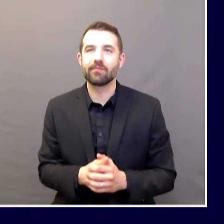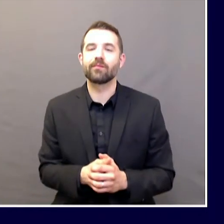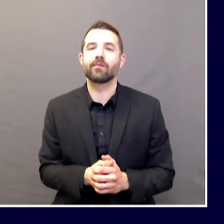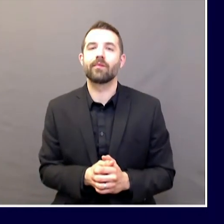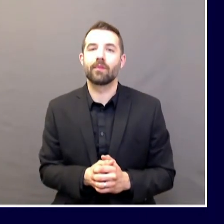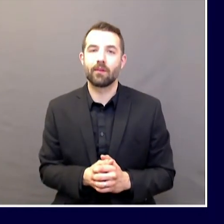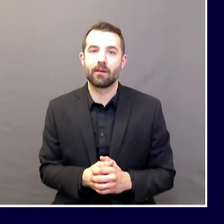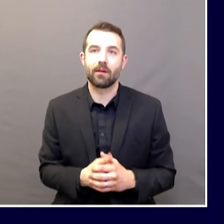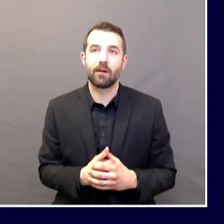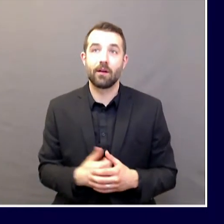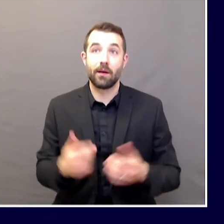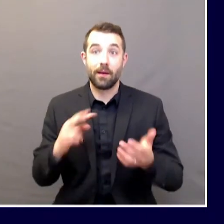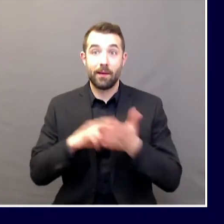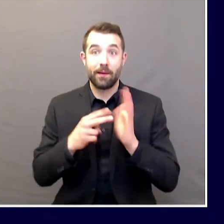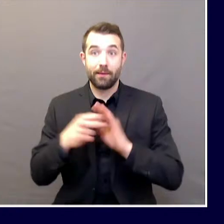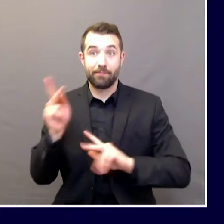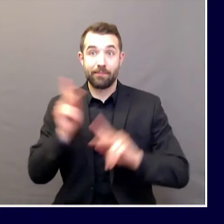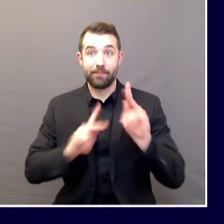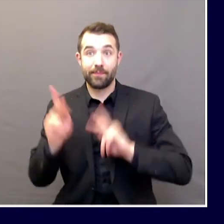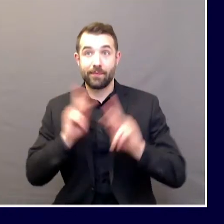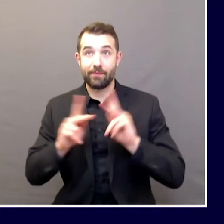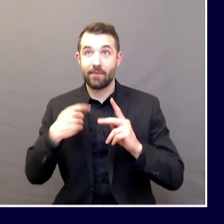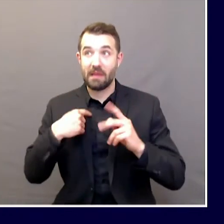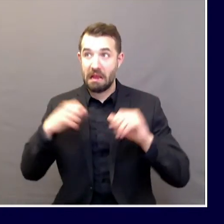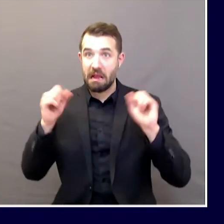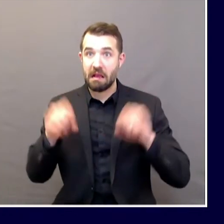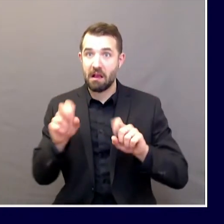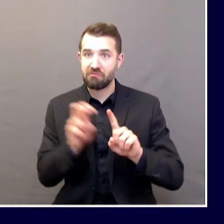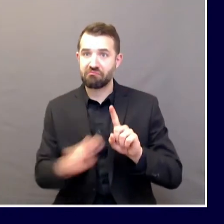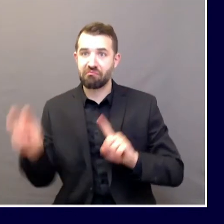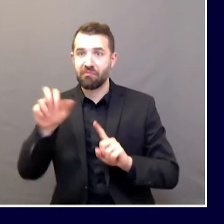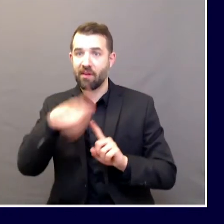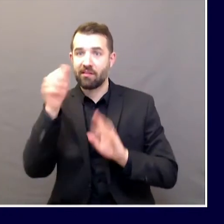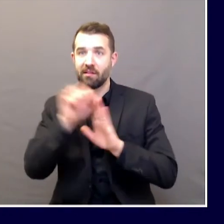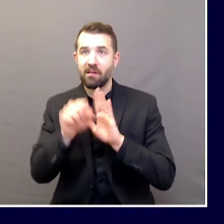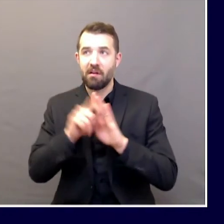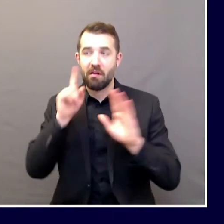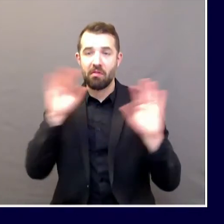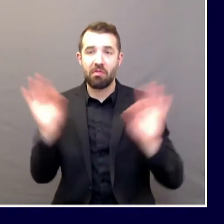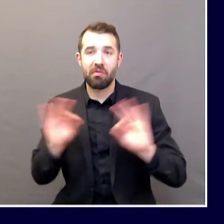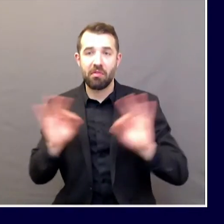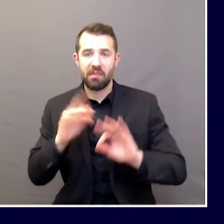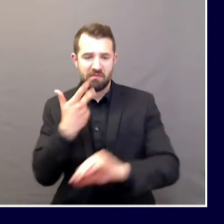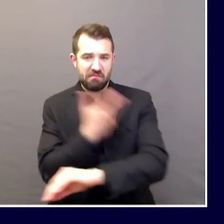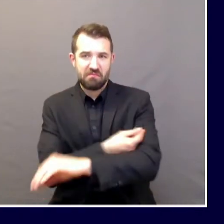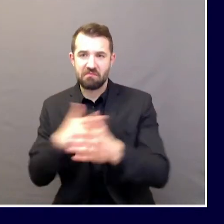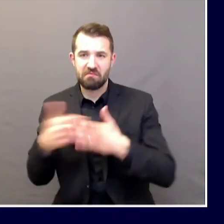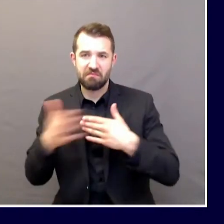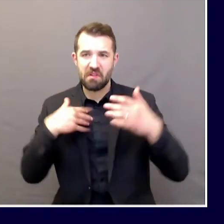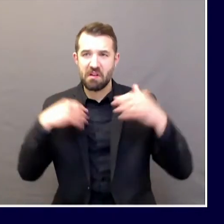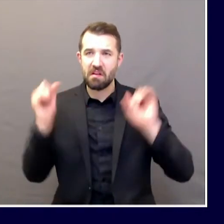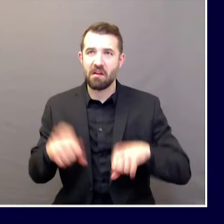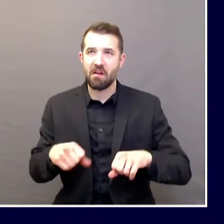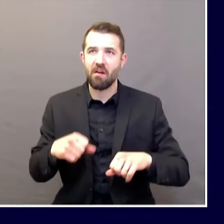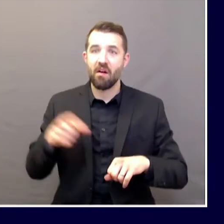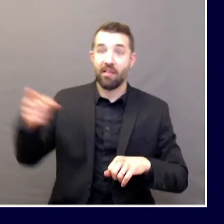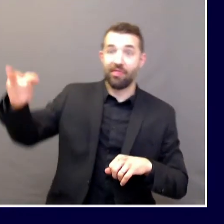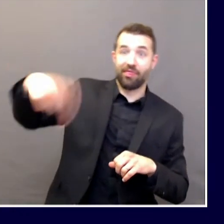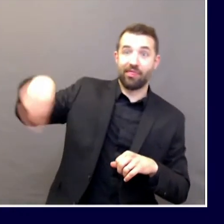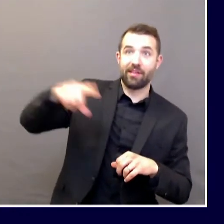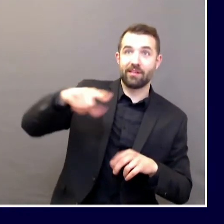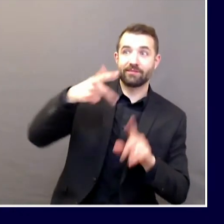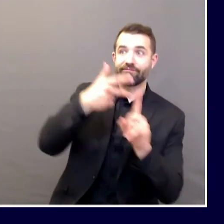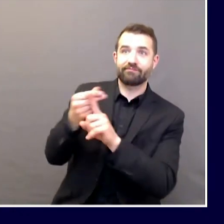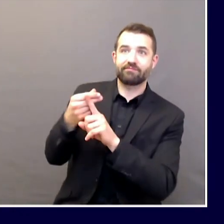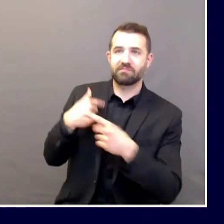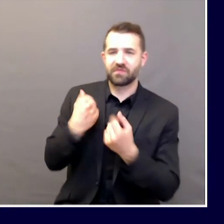travel to different states now that restrictions are loosening? Well, I can only speak as to the national data, and what I've seen